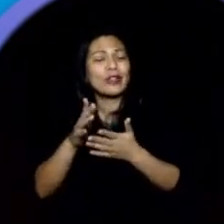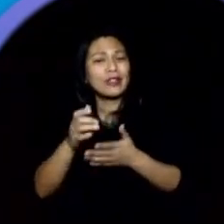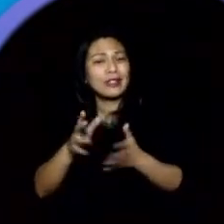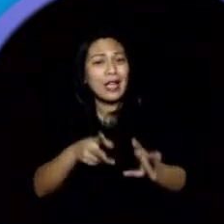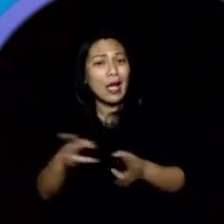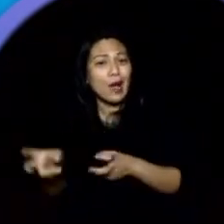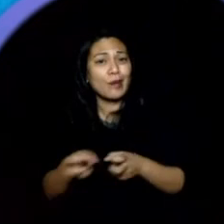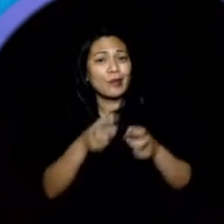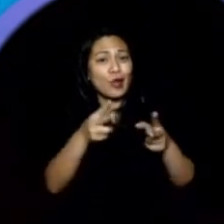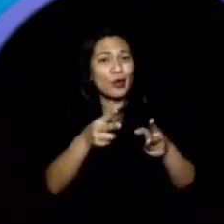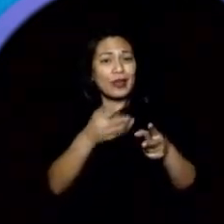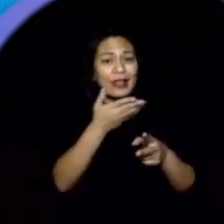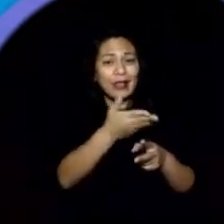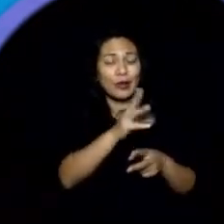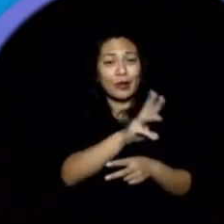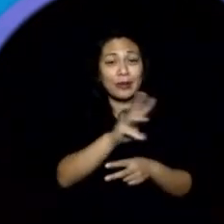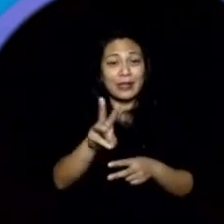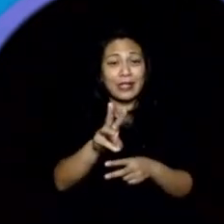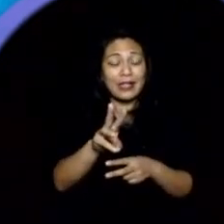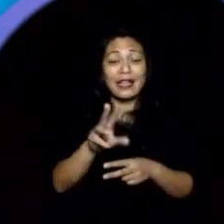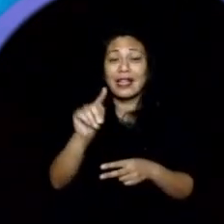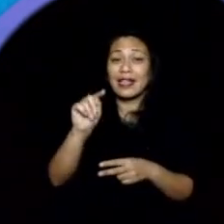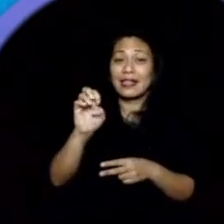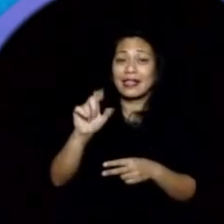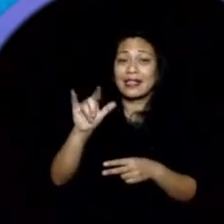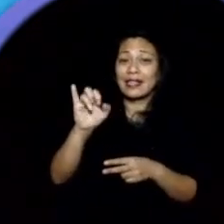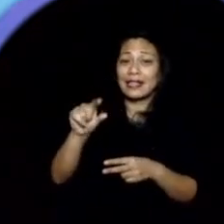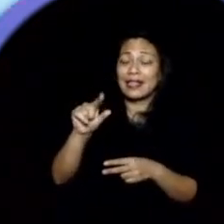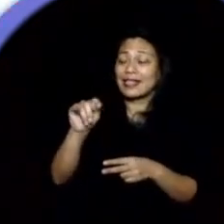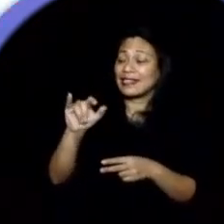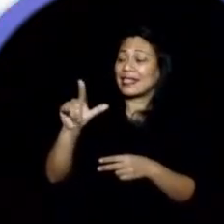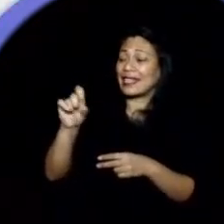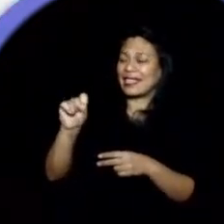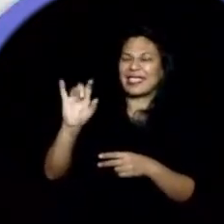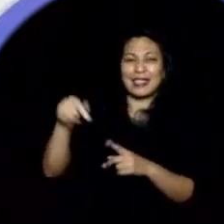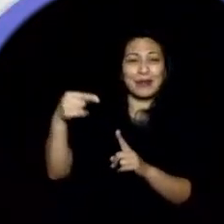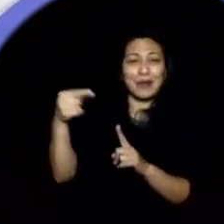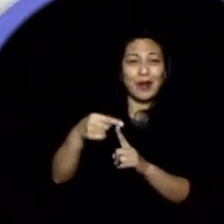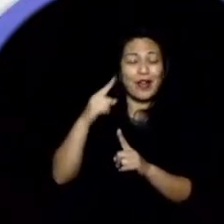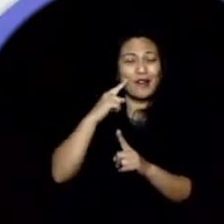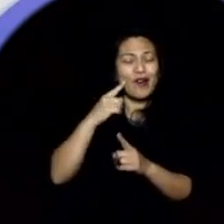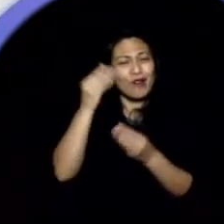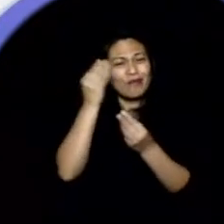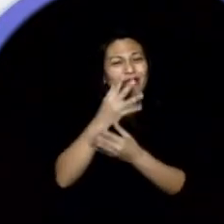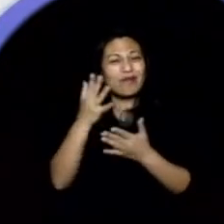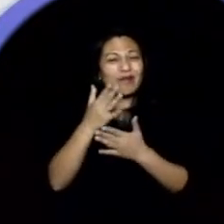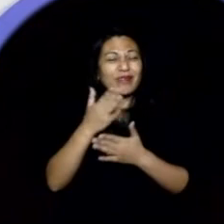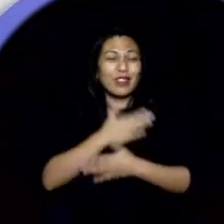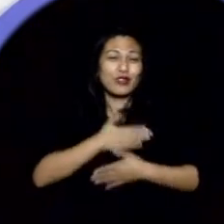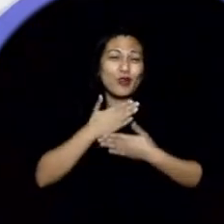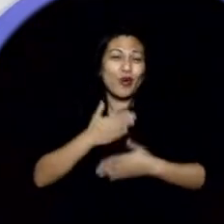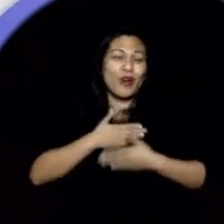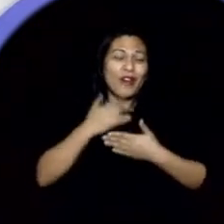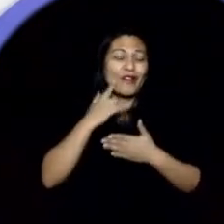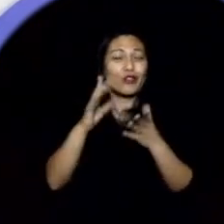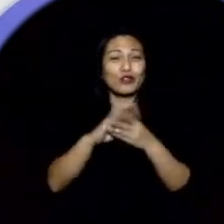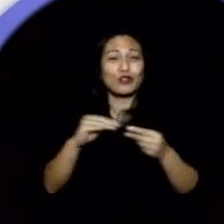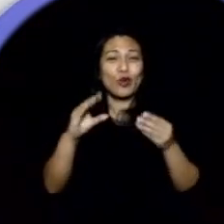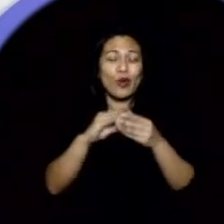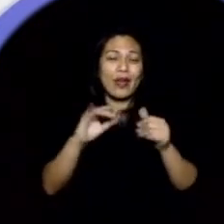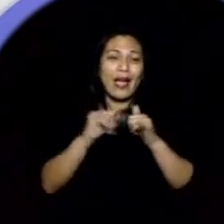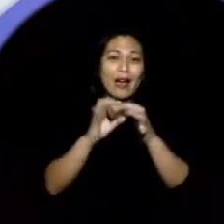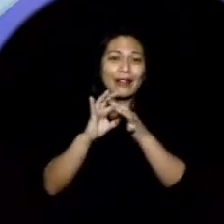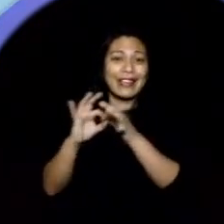your ideas to the Telling Tales Creativity Club. Telling Tales is all about the joy of discovering how stories connect